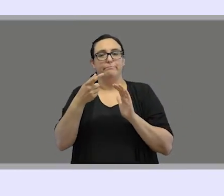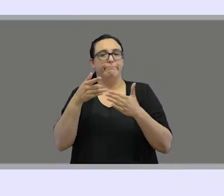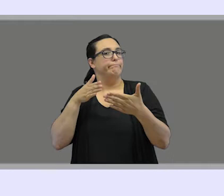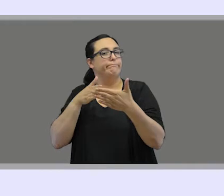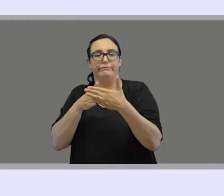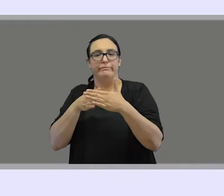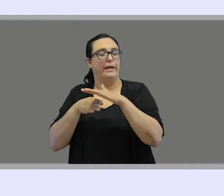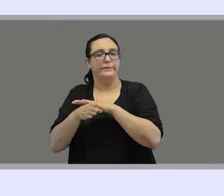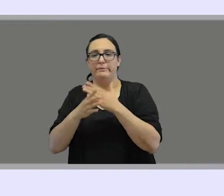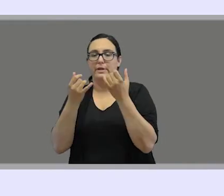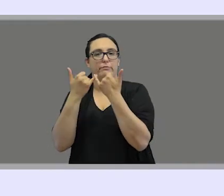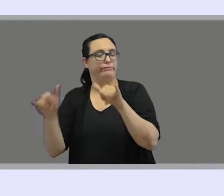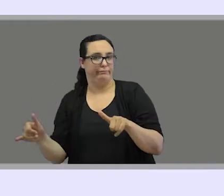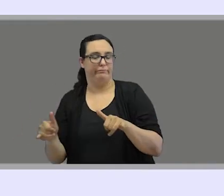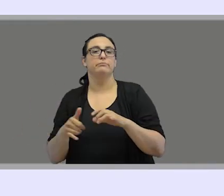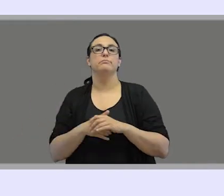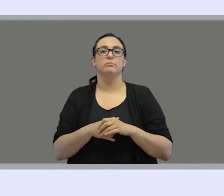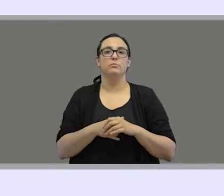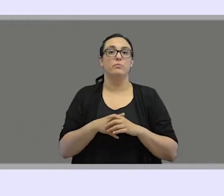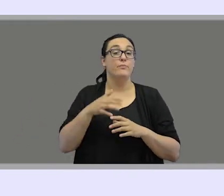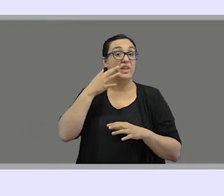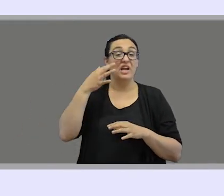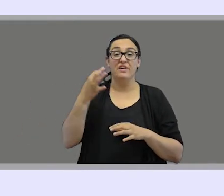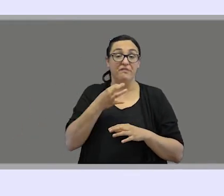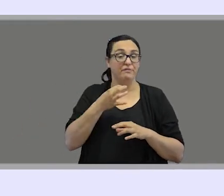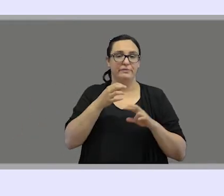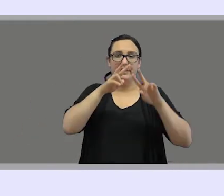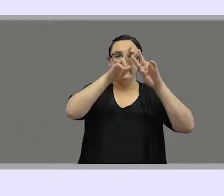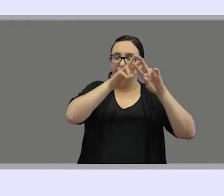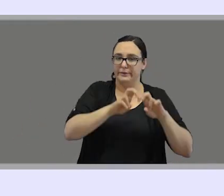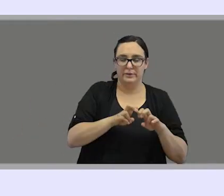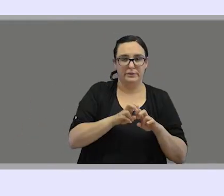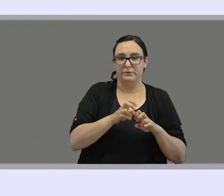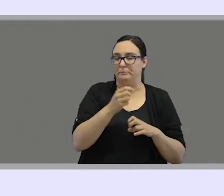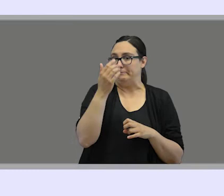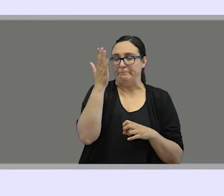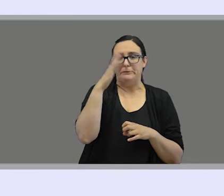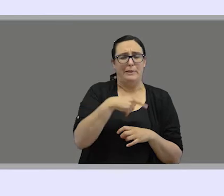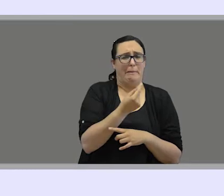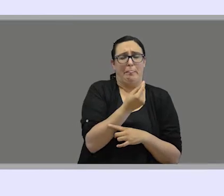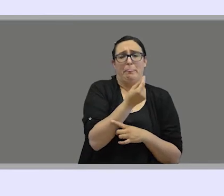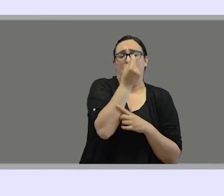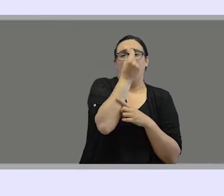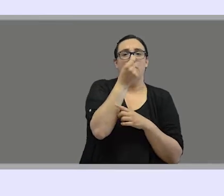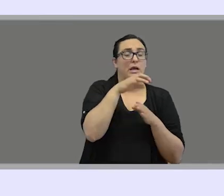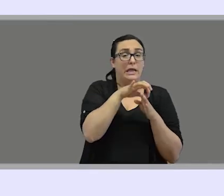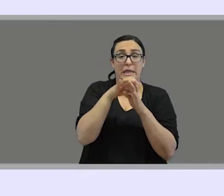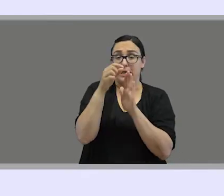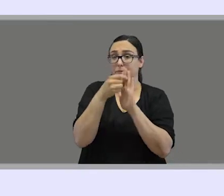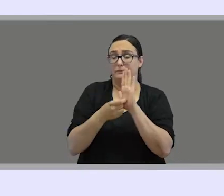accessibility. The truth is that there is little research and guidance available, and